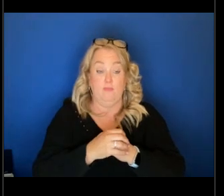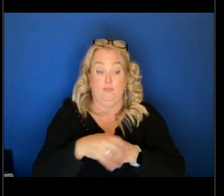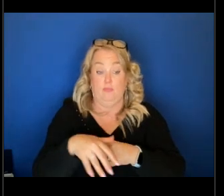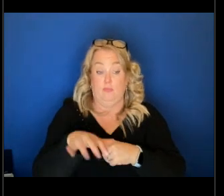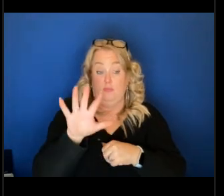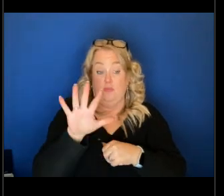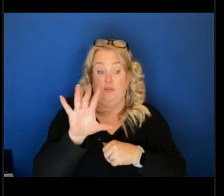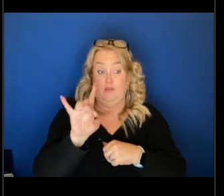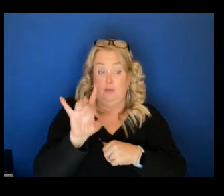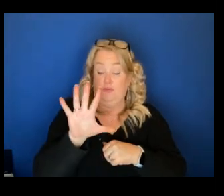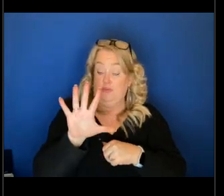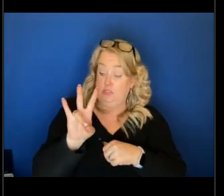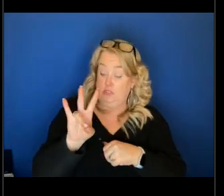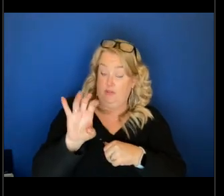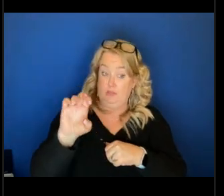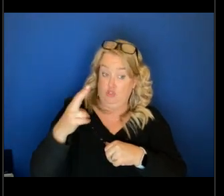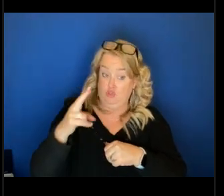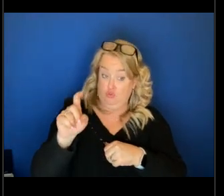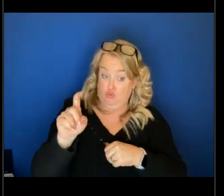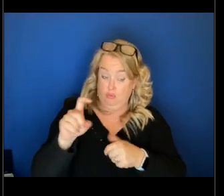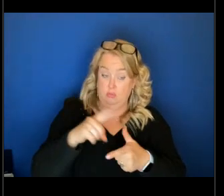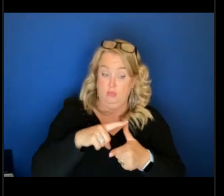First option, 57-inch.